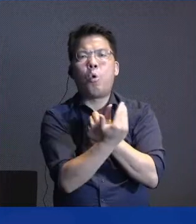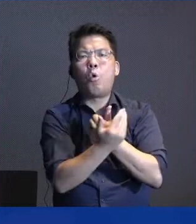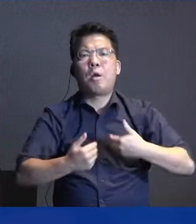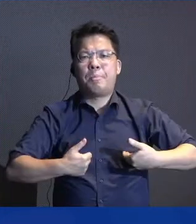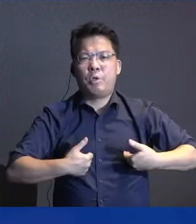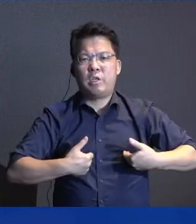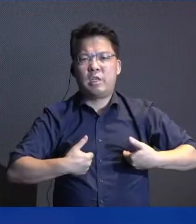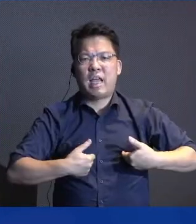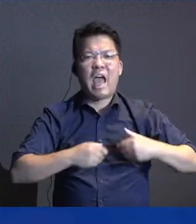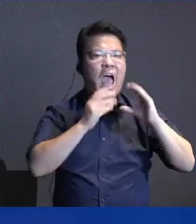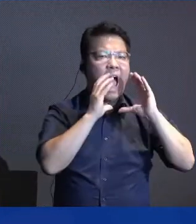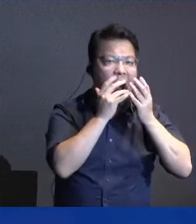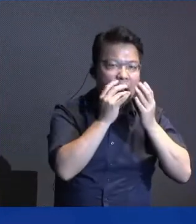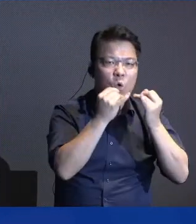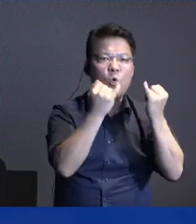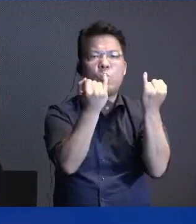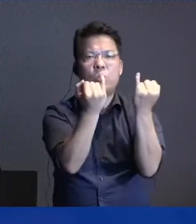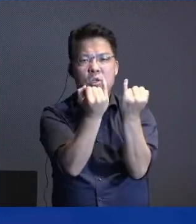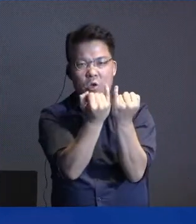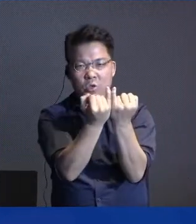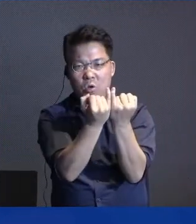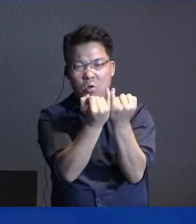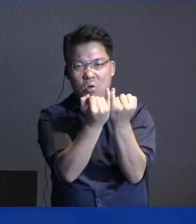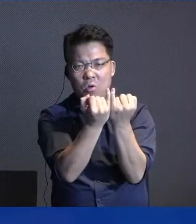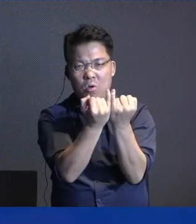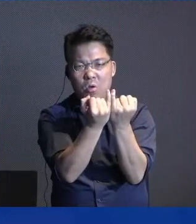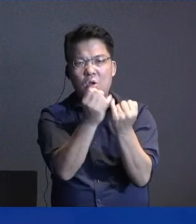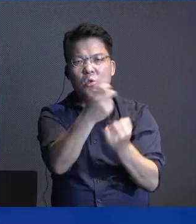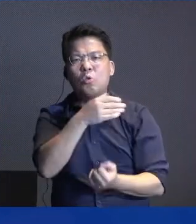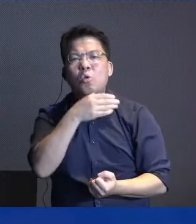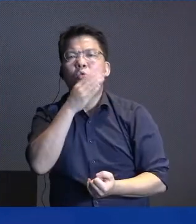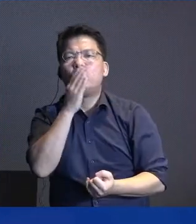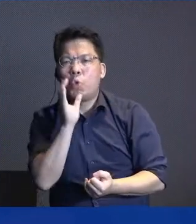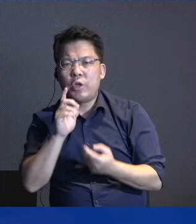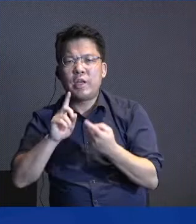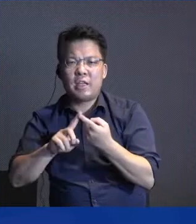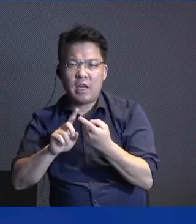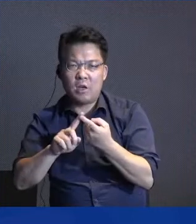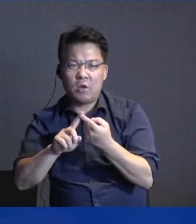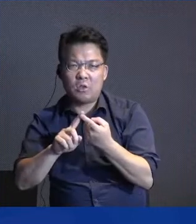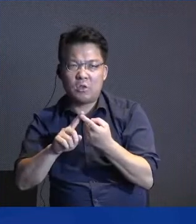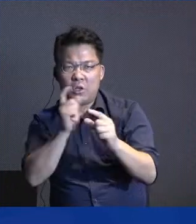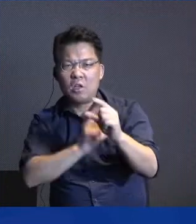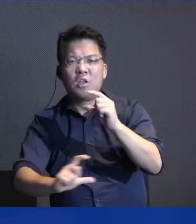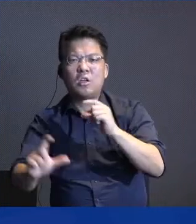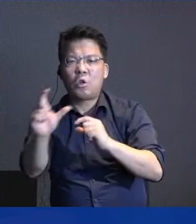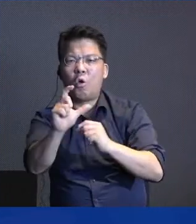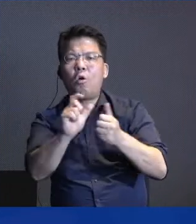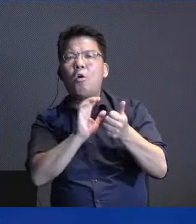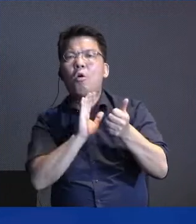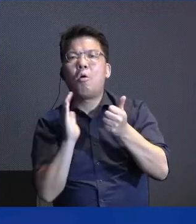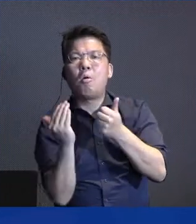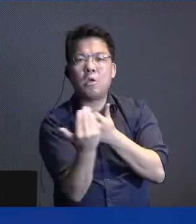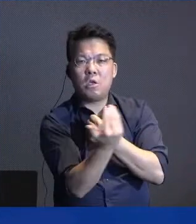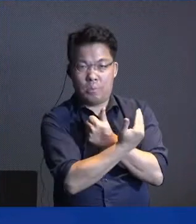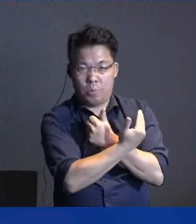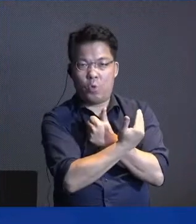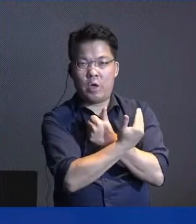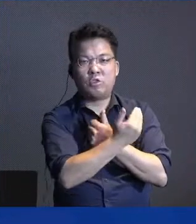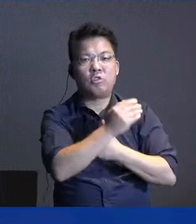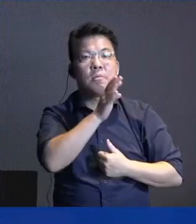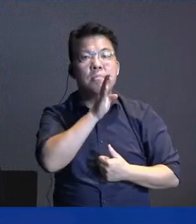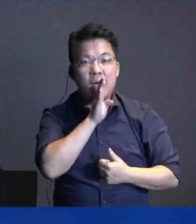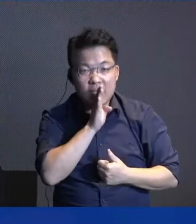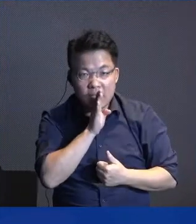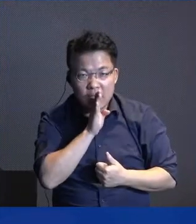sexual minorities. But the problem is, there is a very covert ageism that is present in all of us,